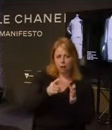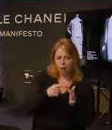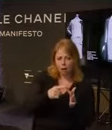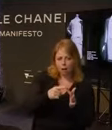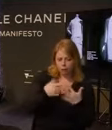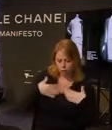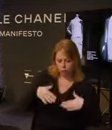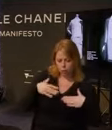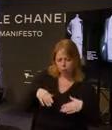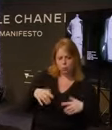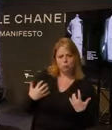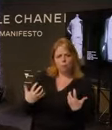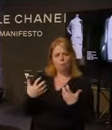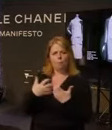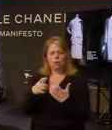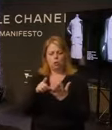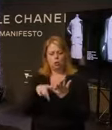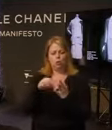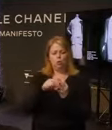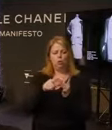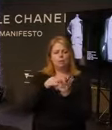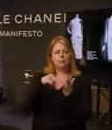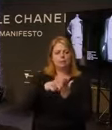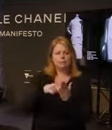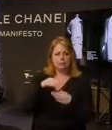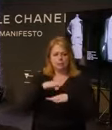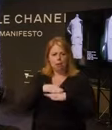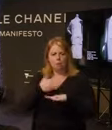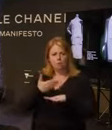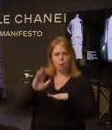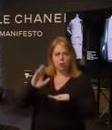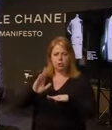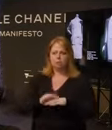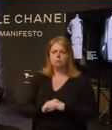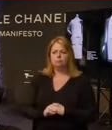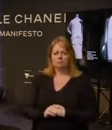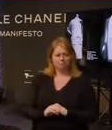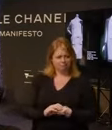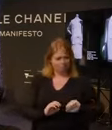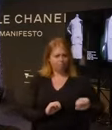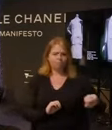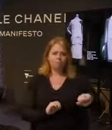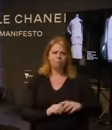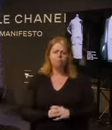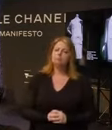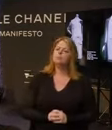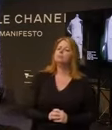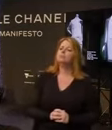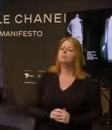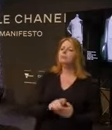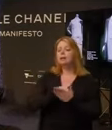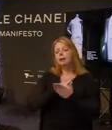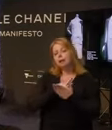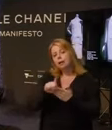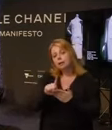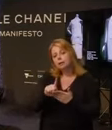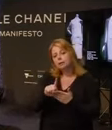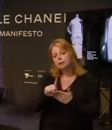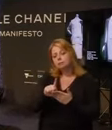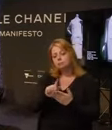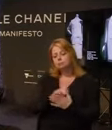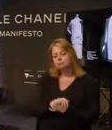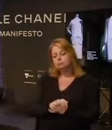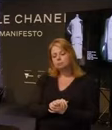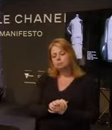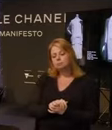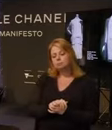of modernism. So, yes, she did do that. I mean, later, of course, you know, she dressed, once she